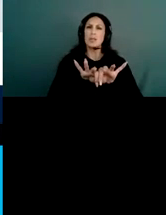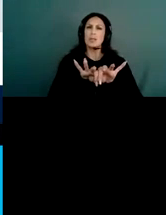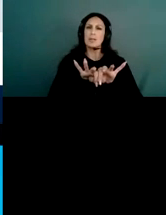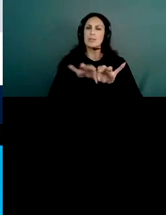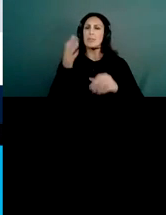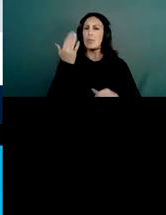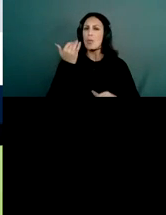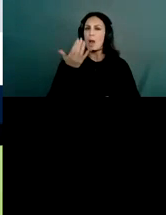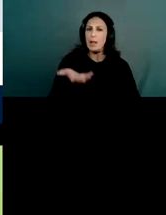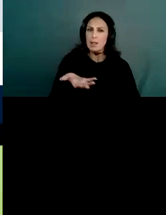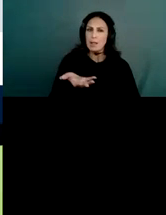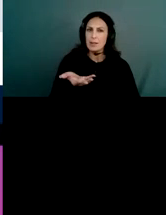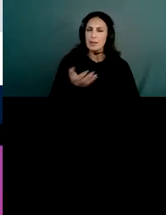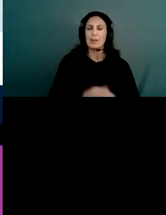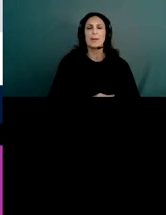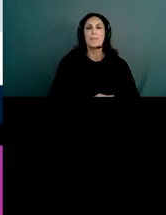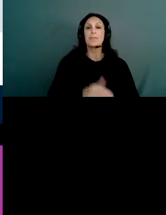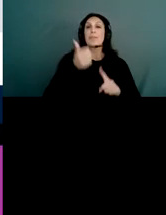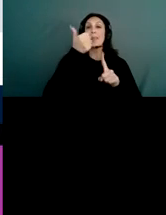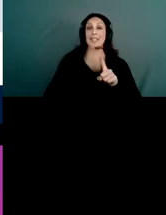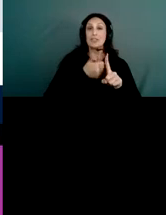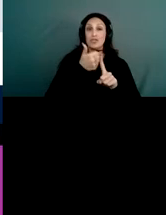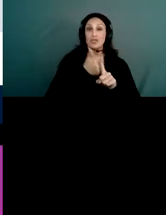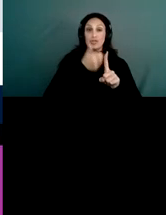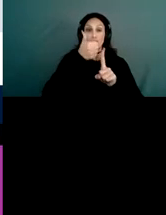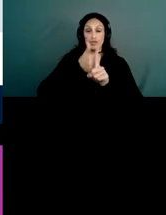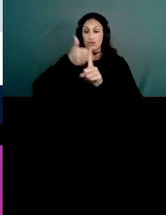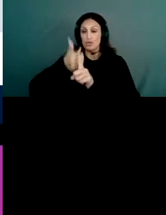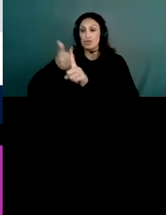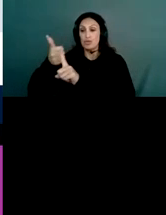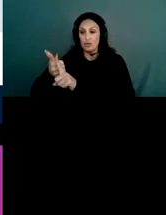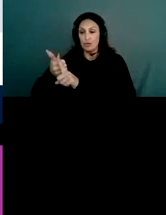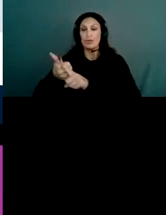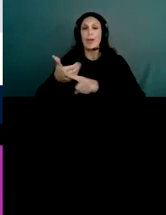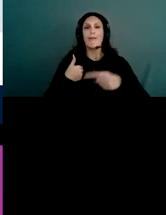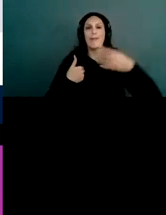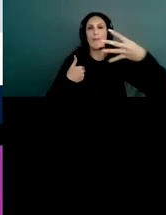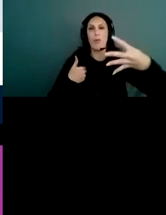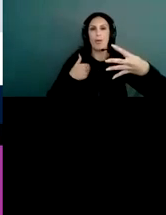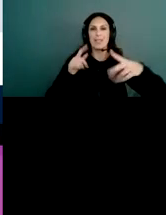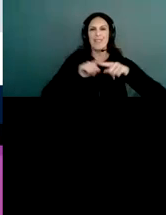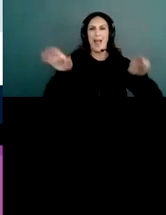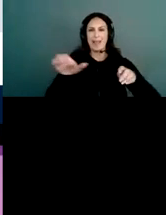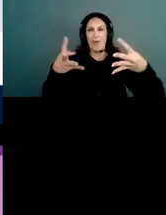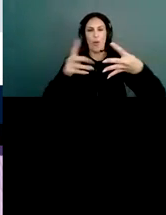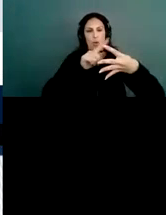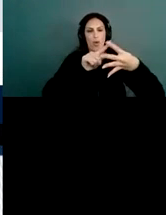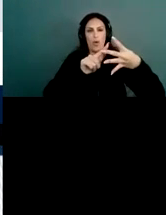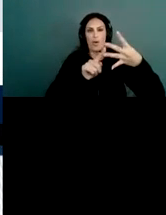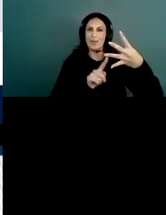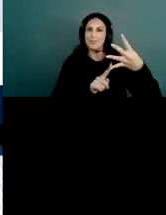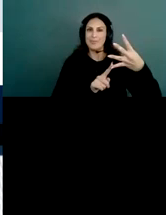section. In each level of comprehension, students have 4 sets of activities. In a comprehension